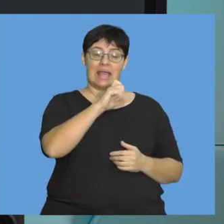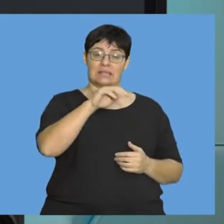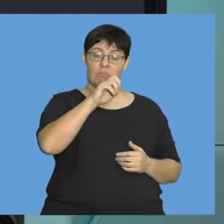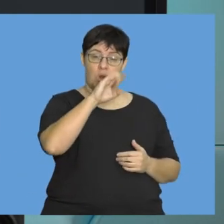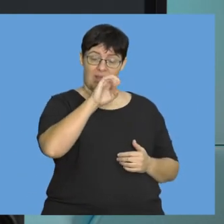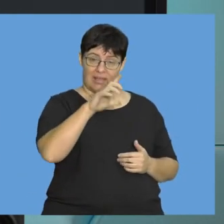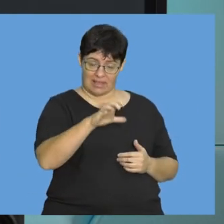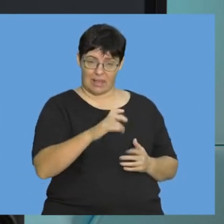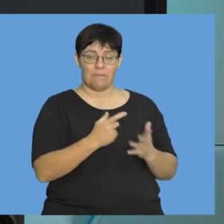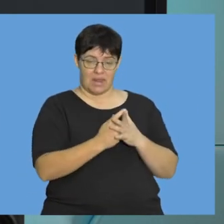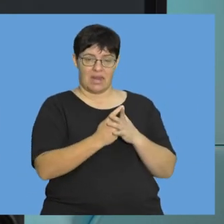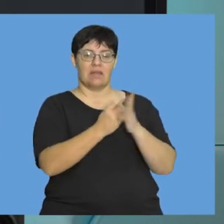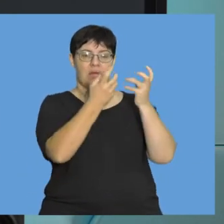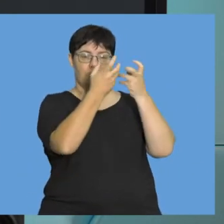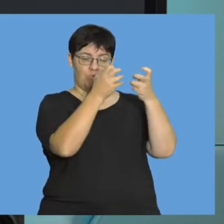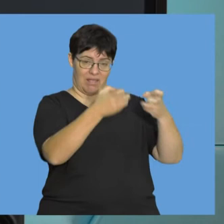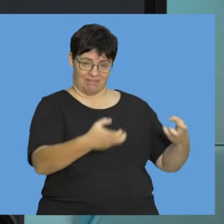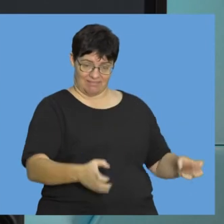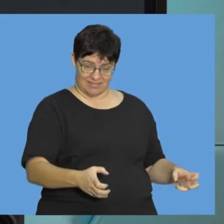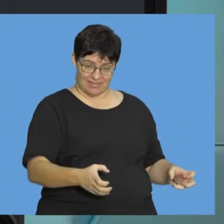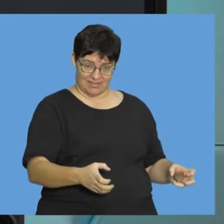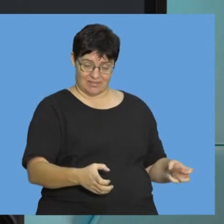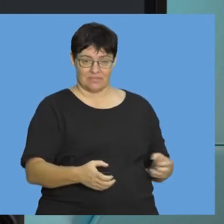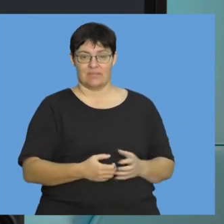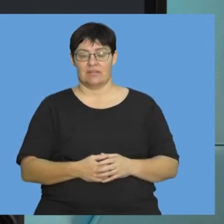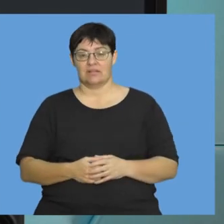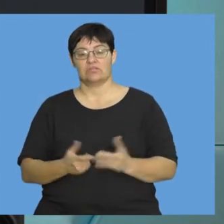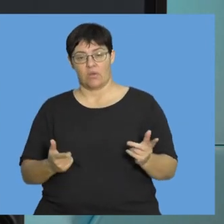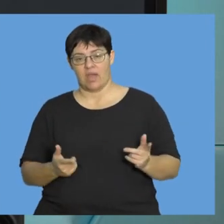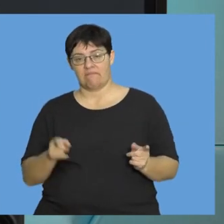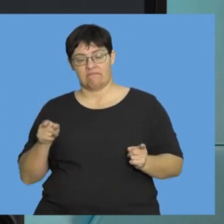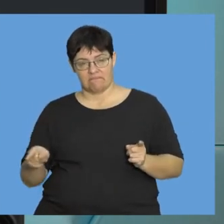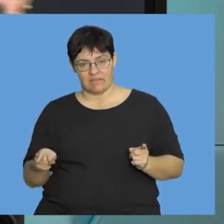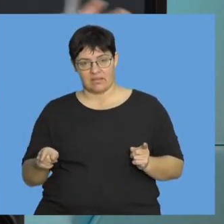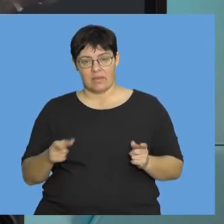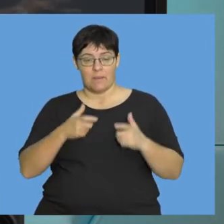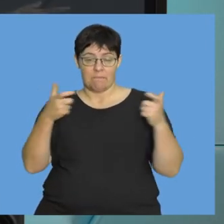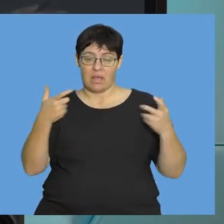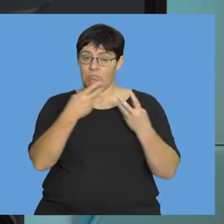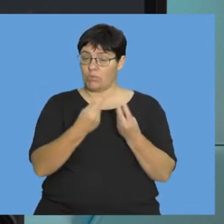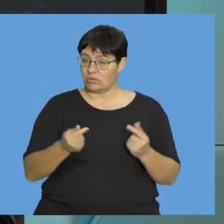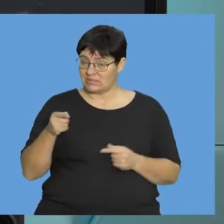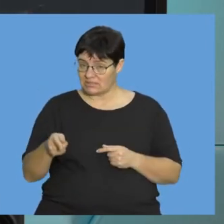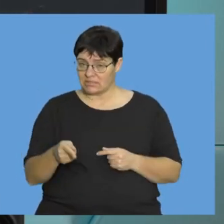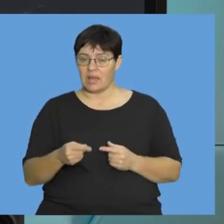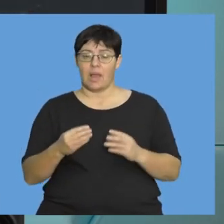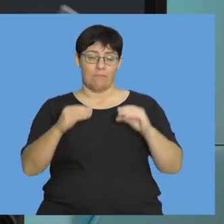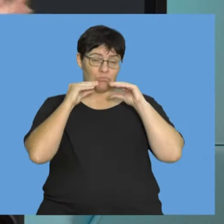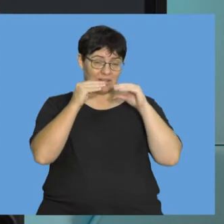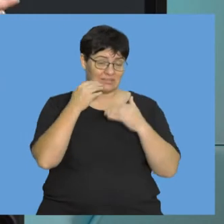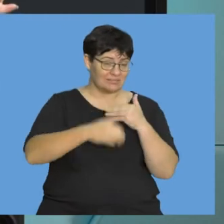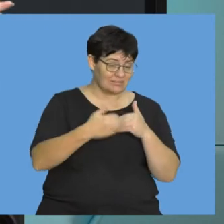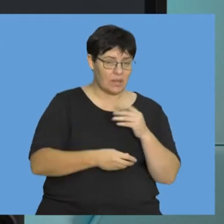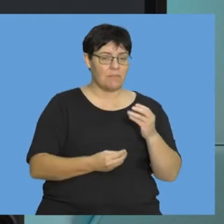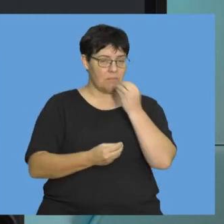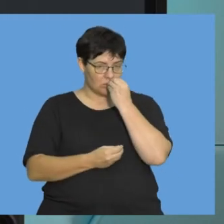what is a catabolic process? When I break something down. All right? So now I've got my big protein, my piece